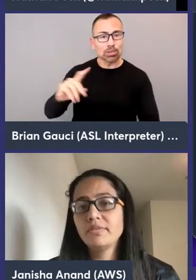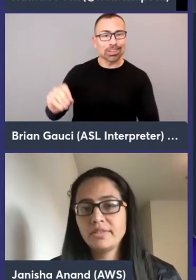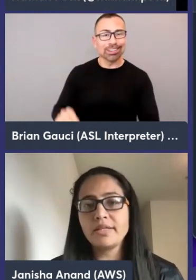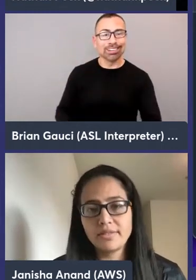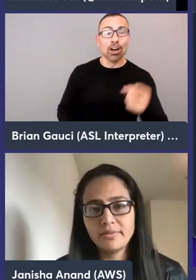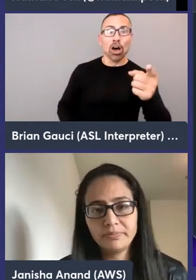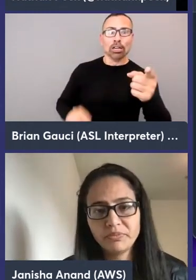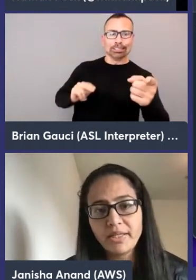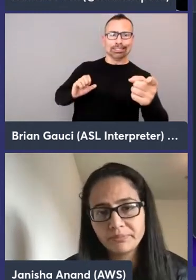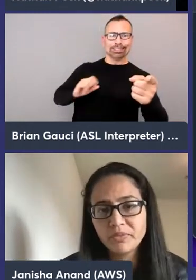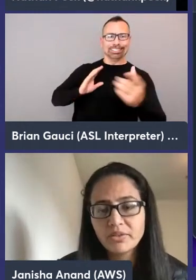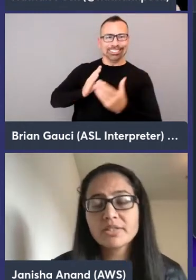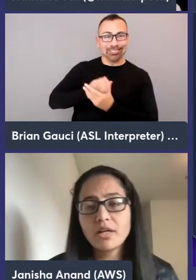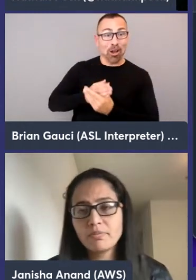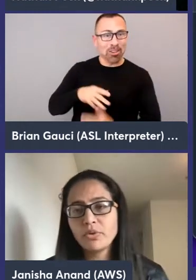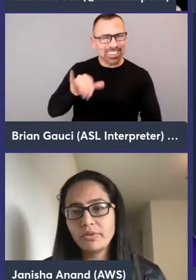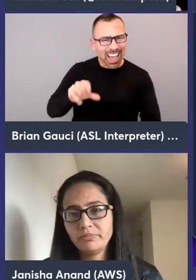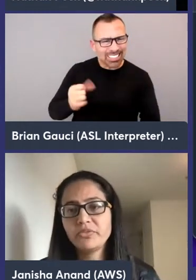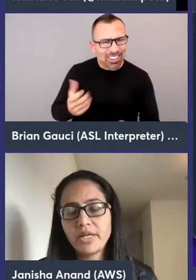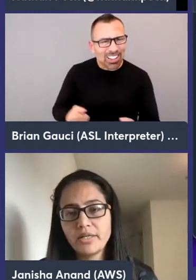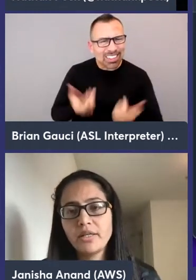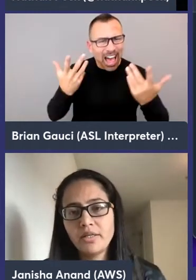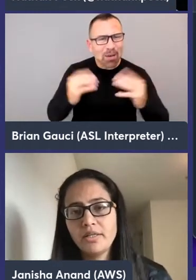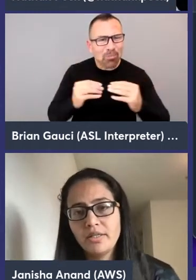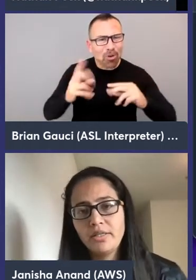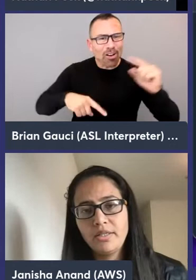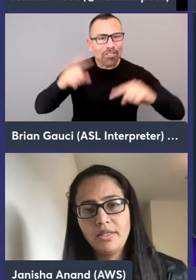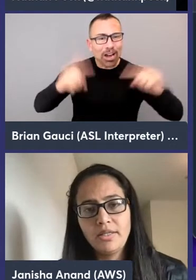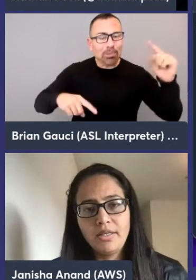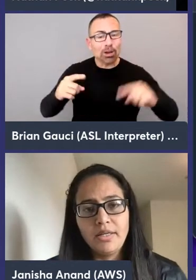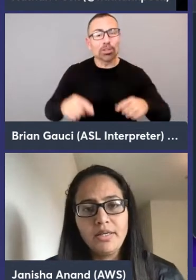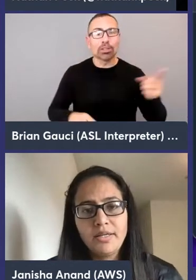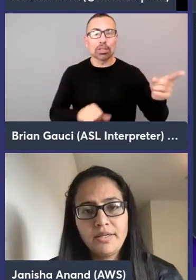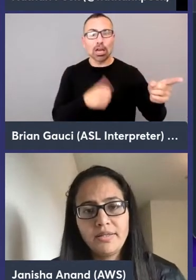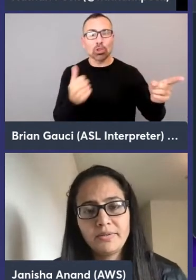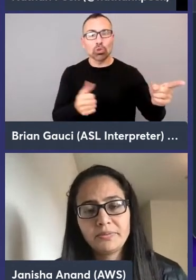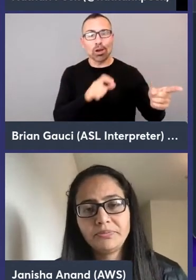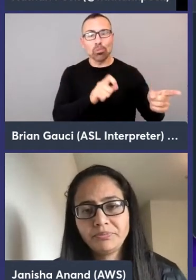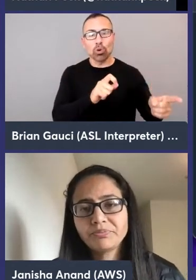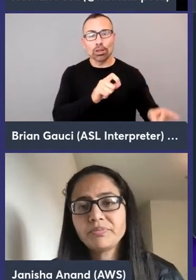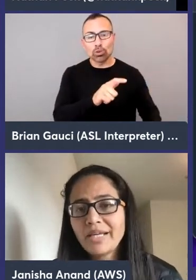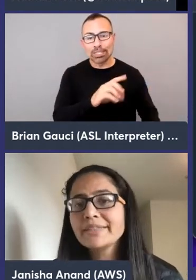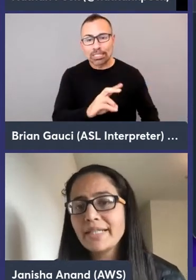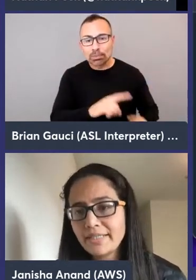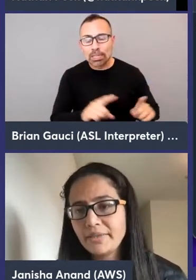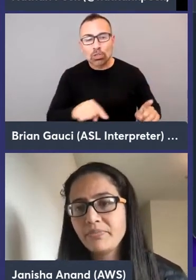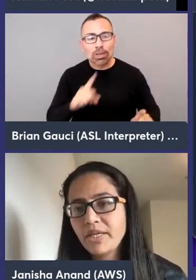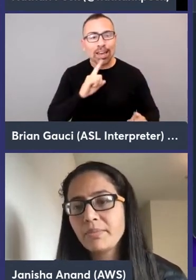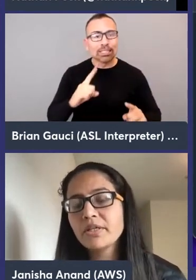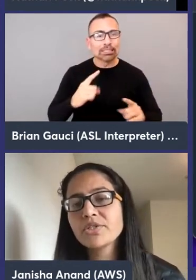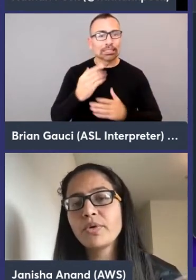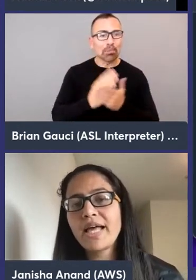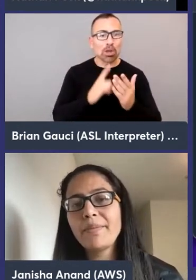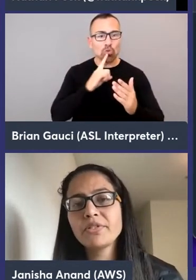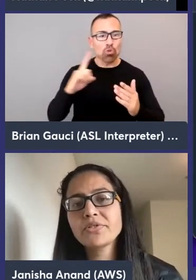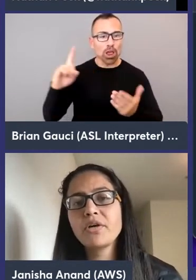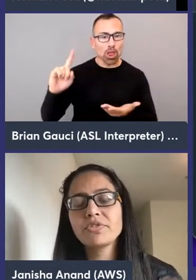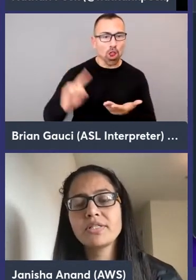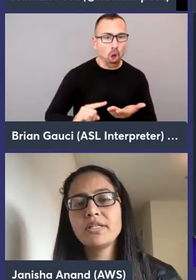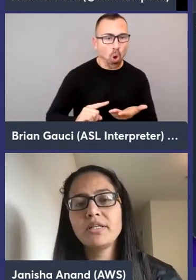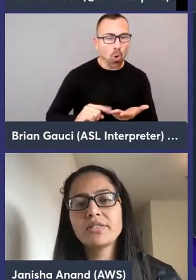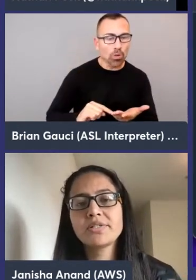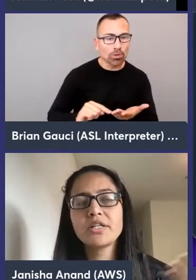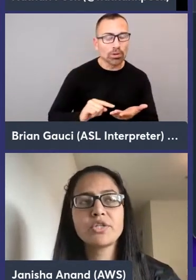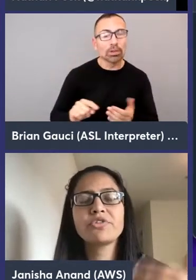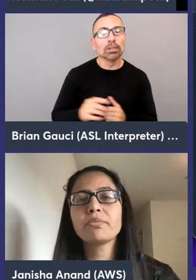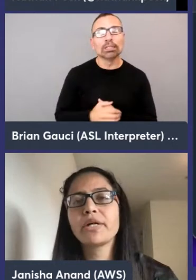variability too. Yes. The other ones that were all in 0.6. This one had some that were really low down there. Exactly. Yeah, because so what happens is